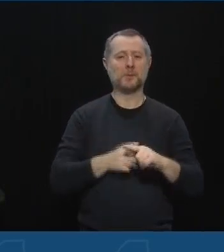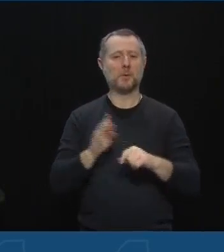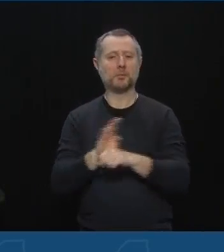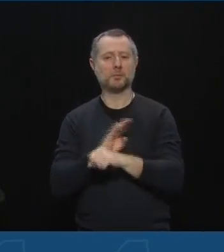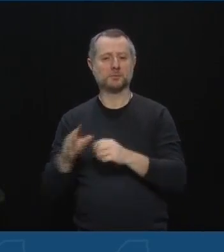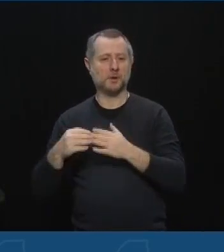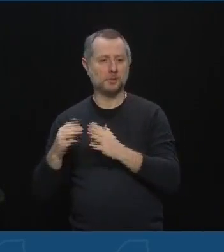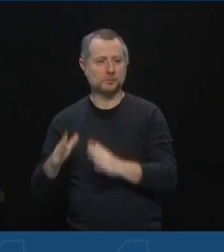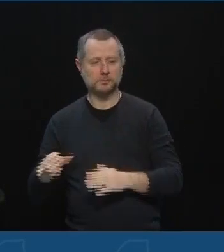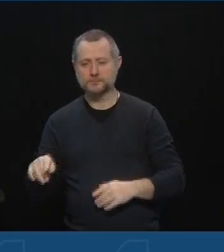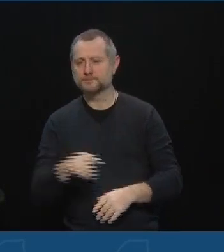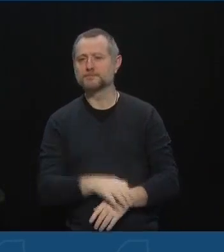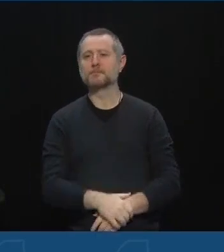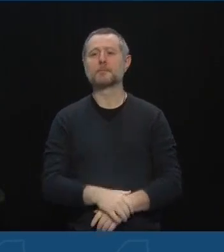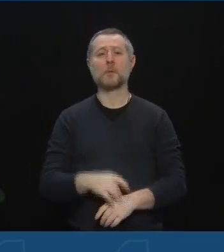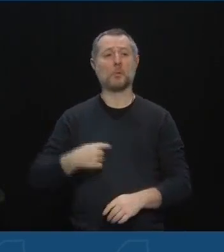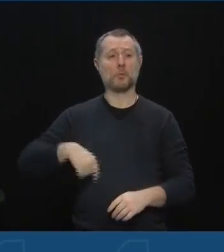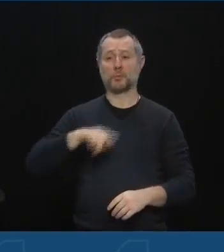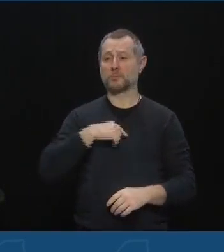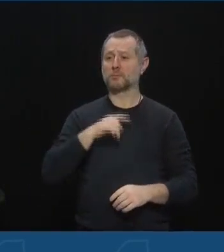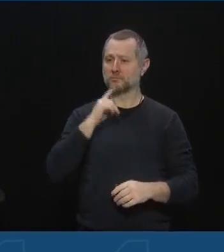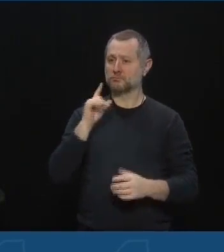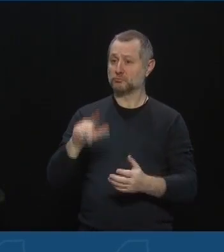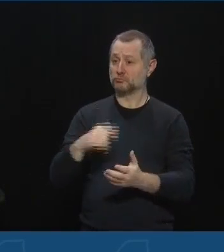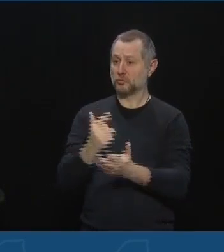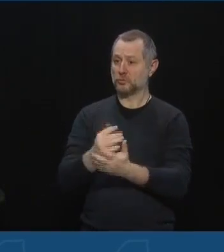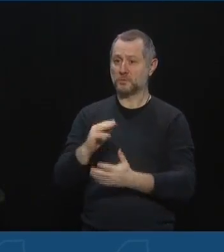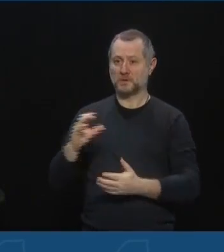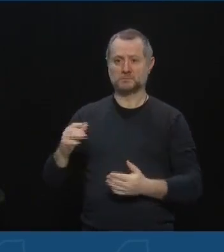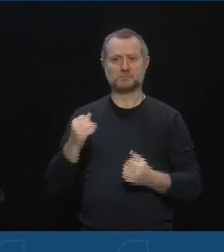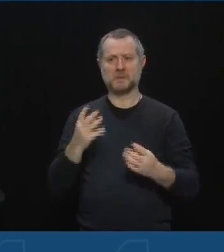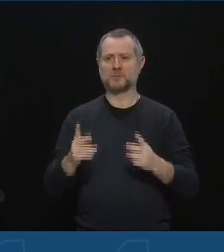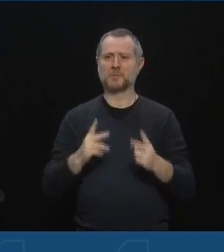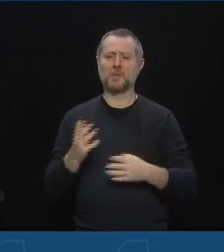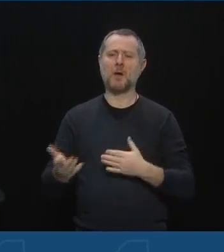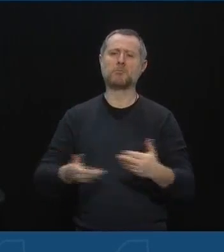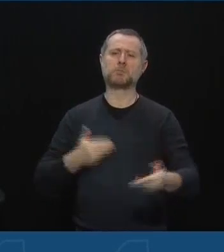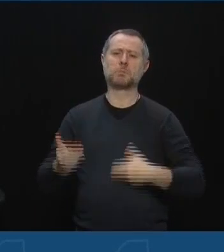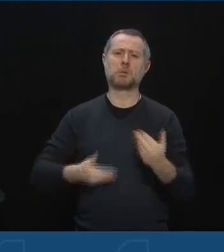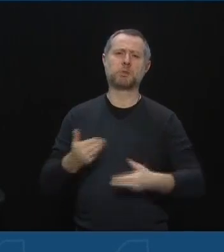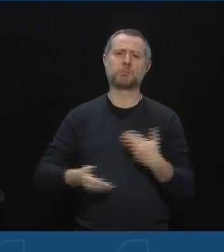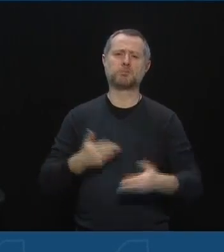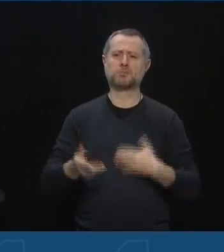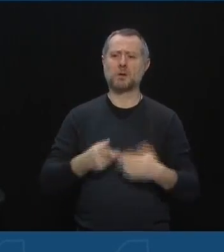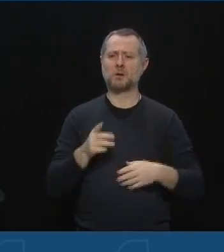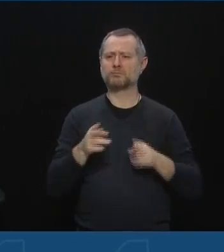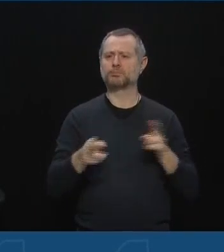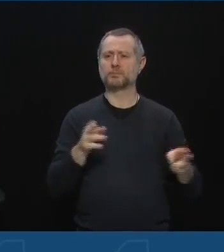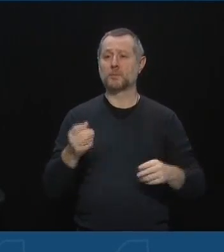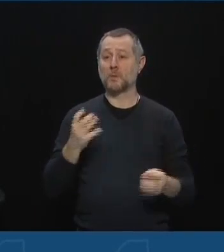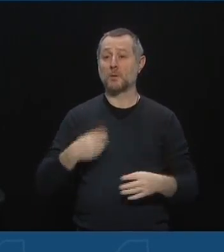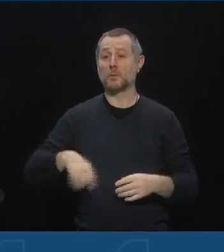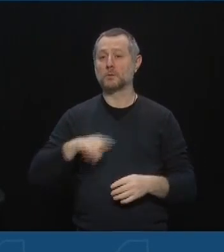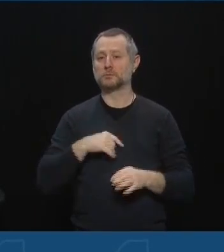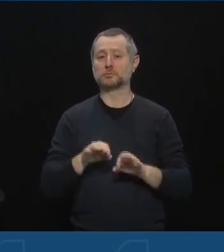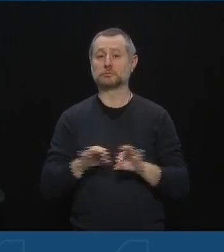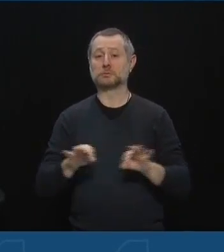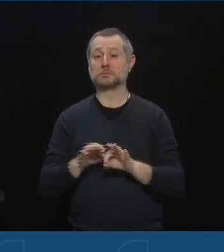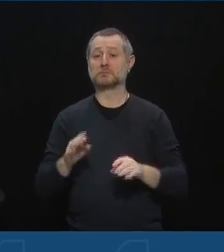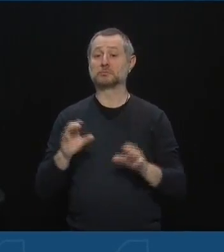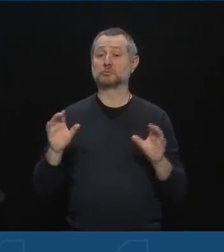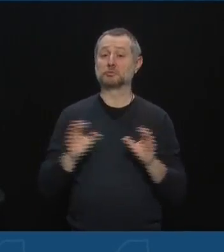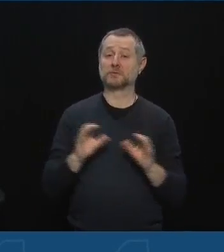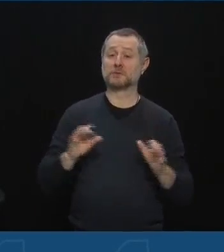MCC graduates are in high demand because employers help define many of our innovative degree and certificate and